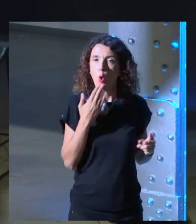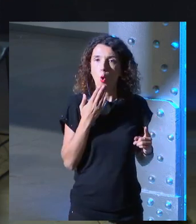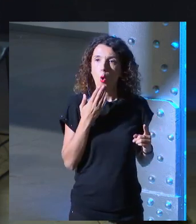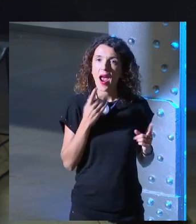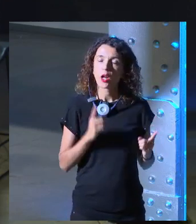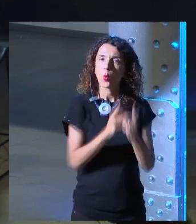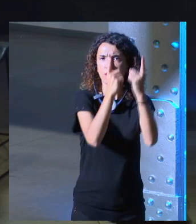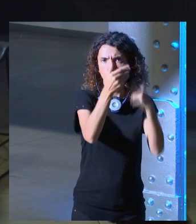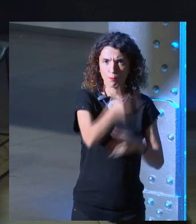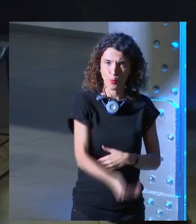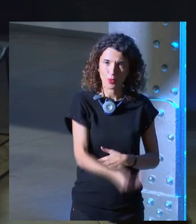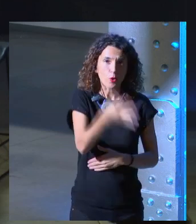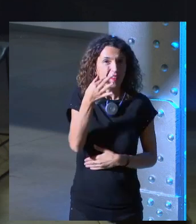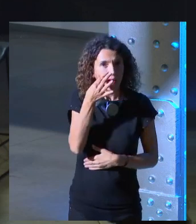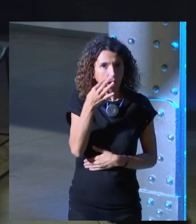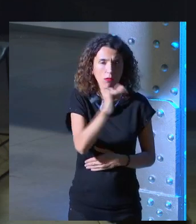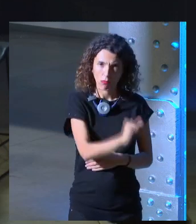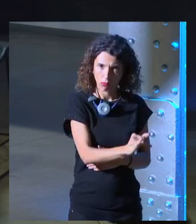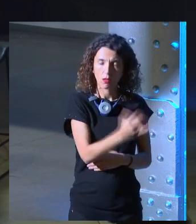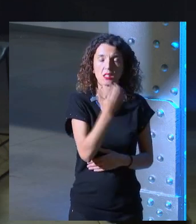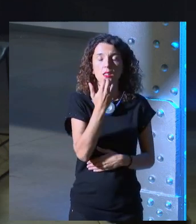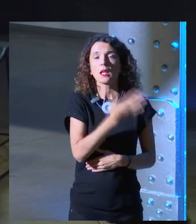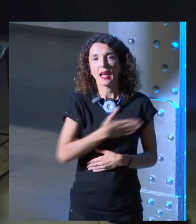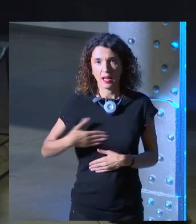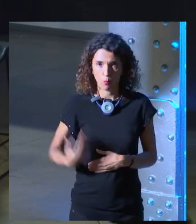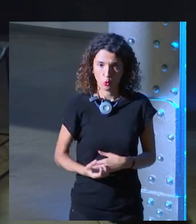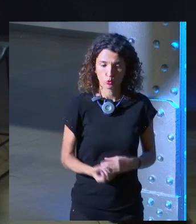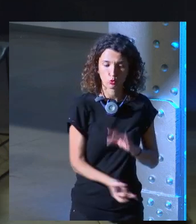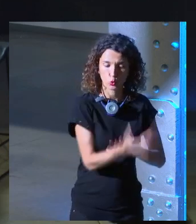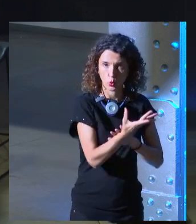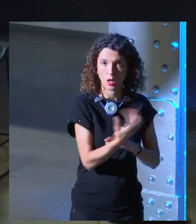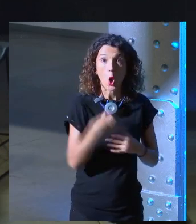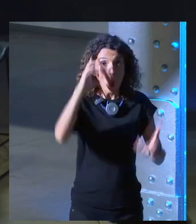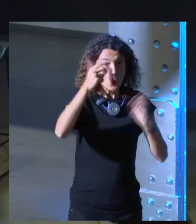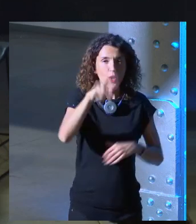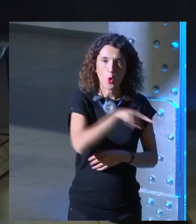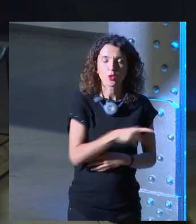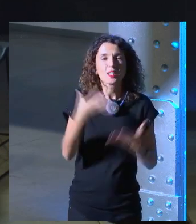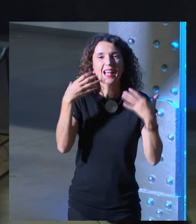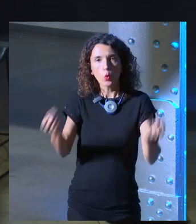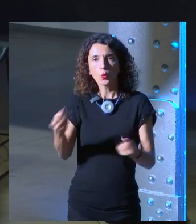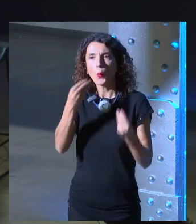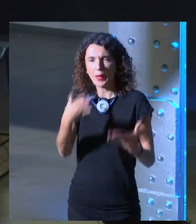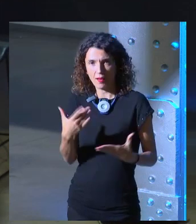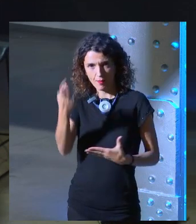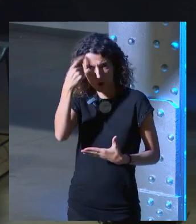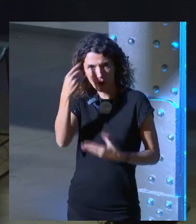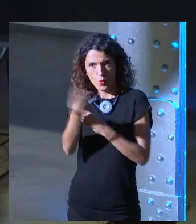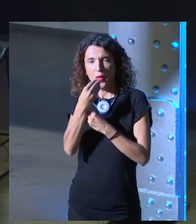real if we allow it to happen. And that's not craziness, that's mental health. And the way we're going, we're dealing